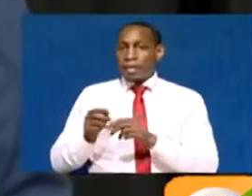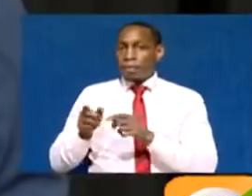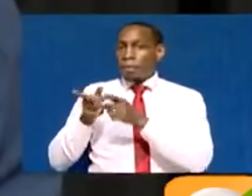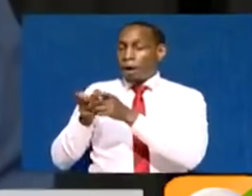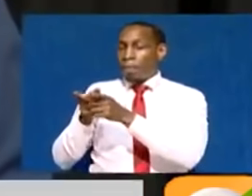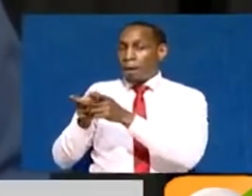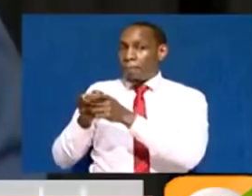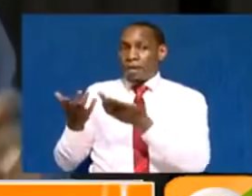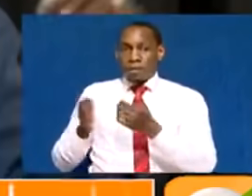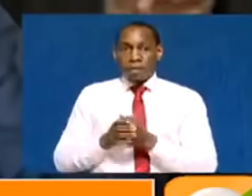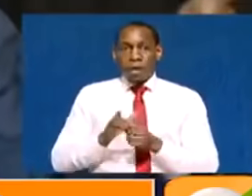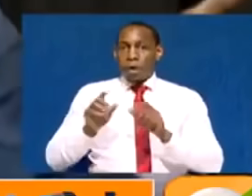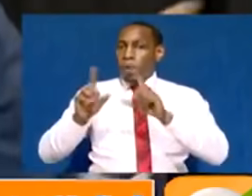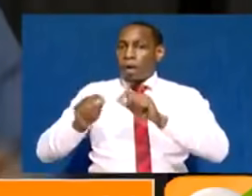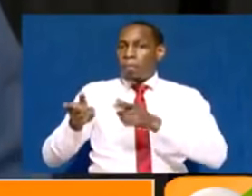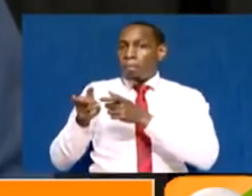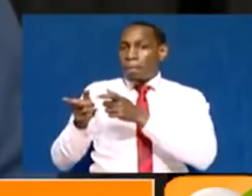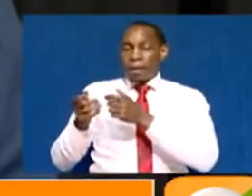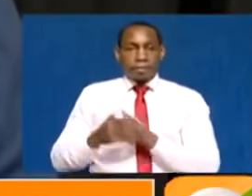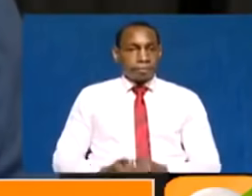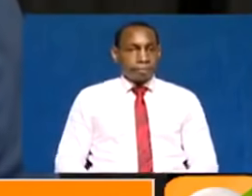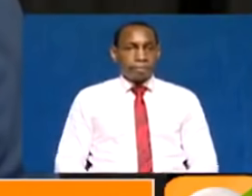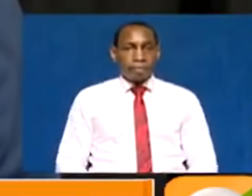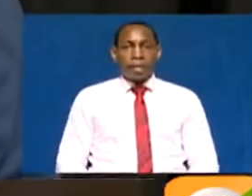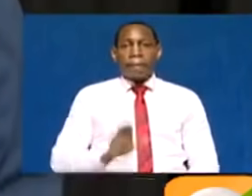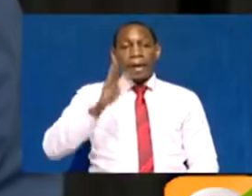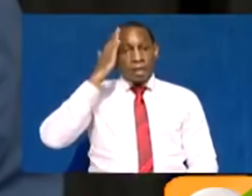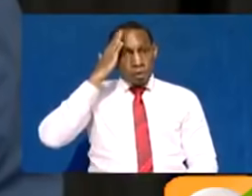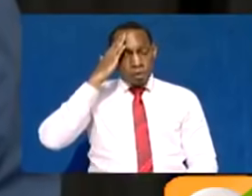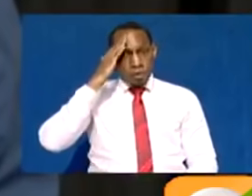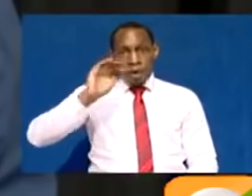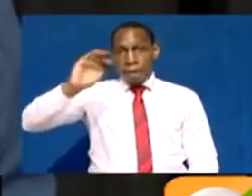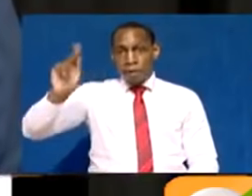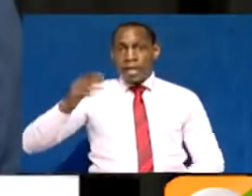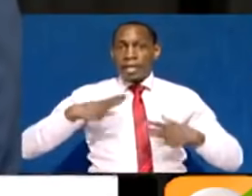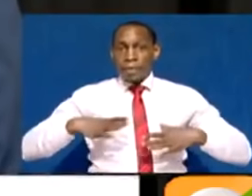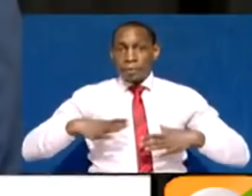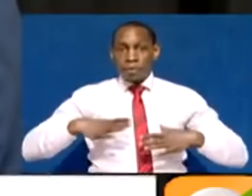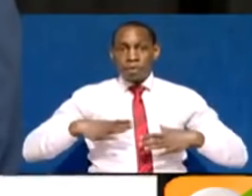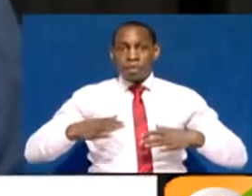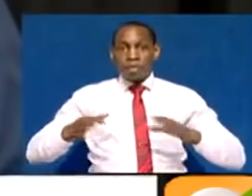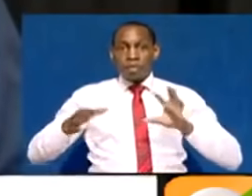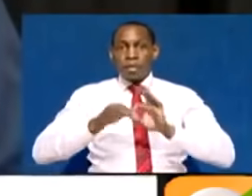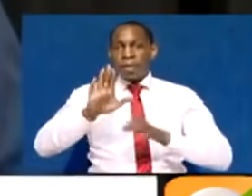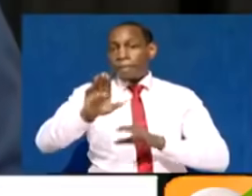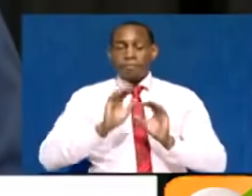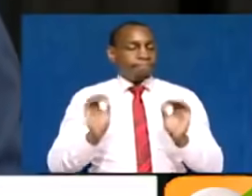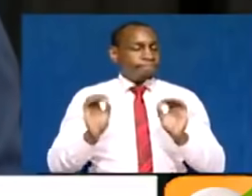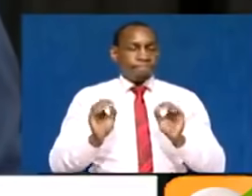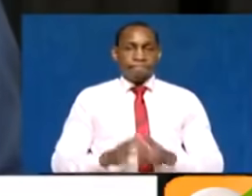names, you say what? No, Mount Kenya people will not be with you.